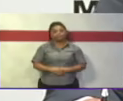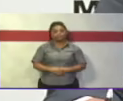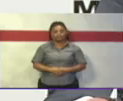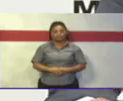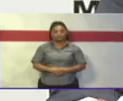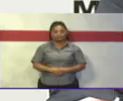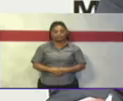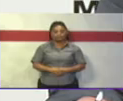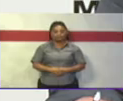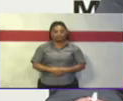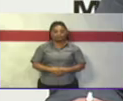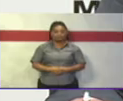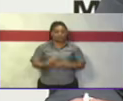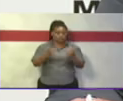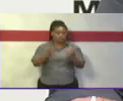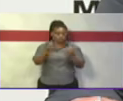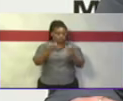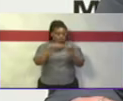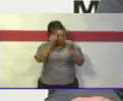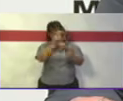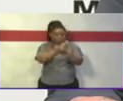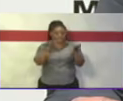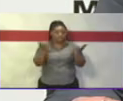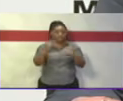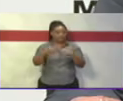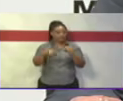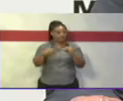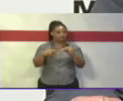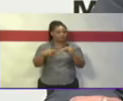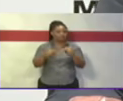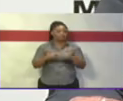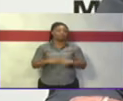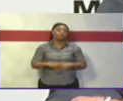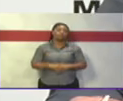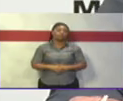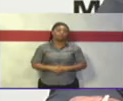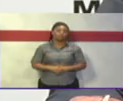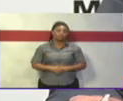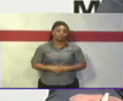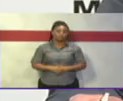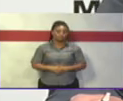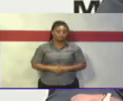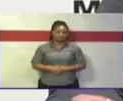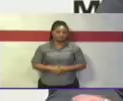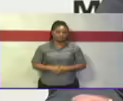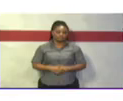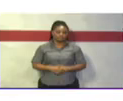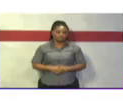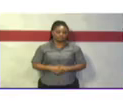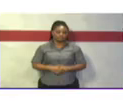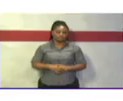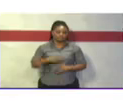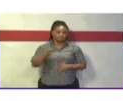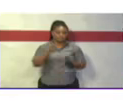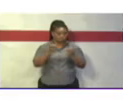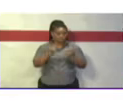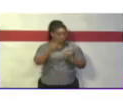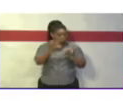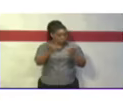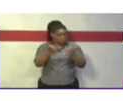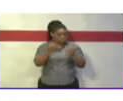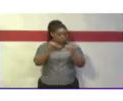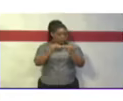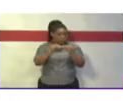Pfizer. You wanted to have more information on the Pfizer? Just now. Hello? Yeah, right. Go ahead. So I just wanted a quick update on the uptake